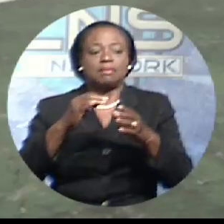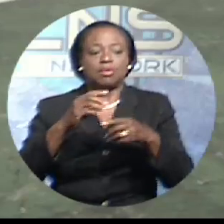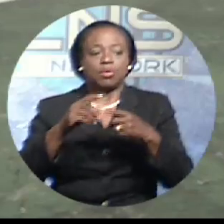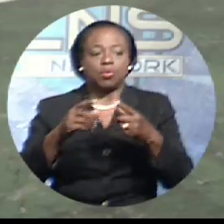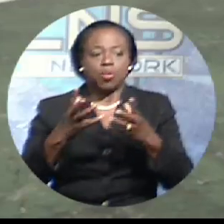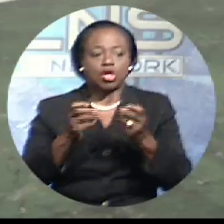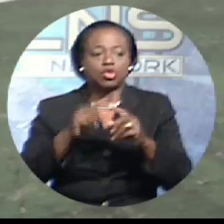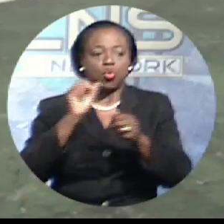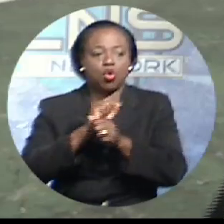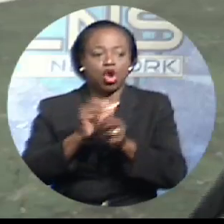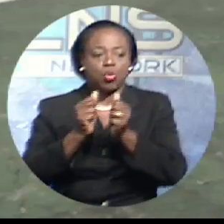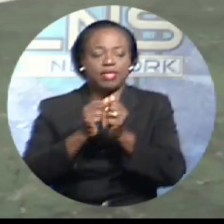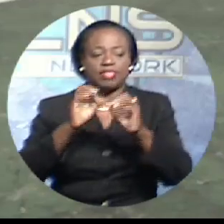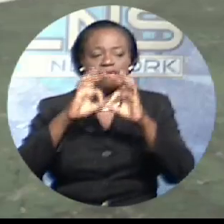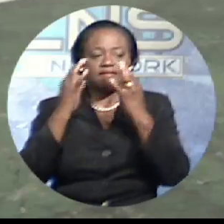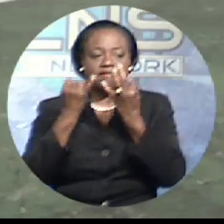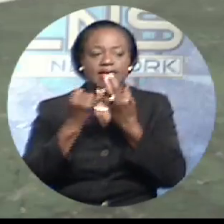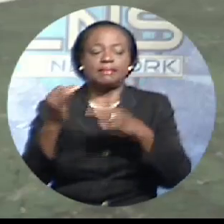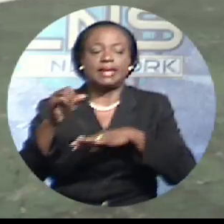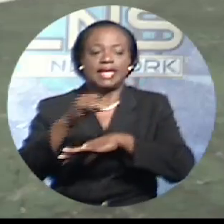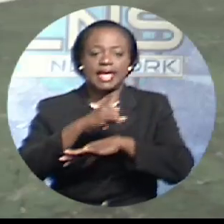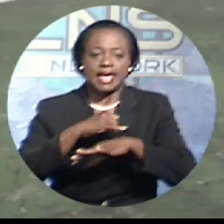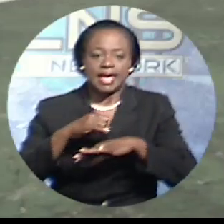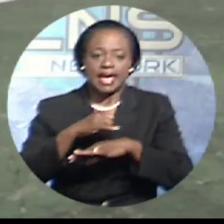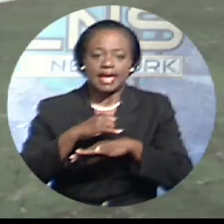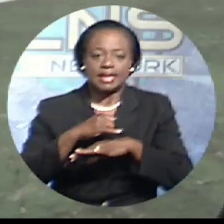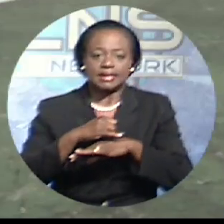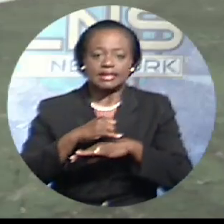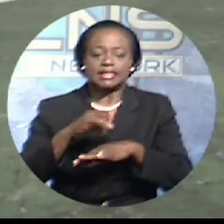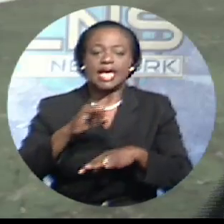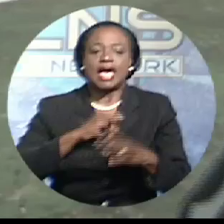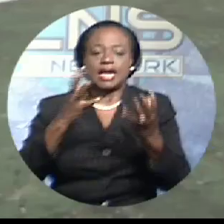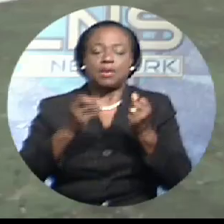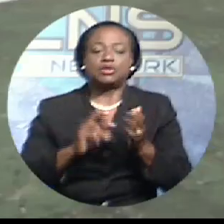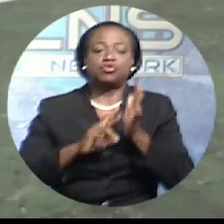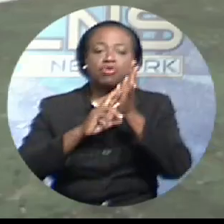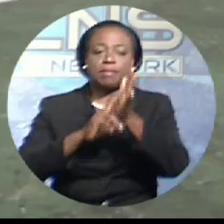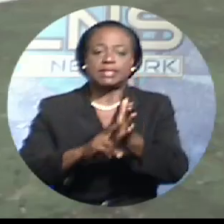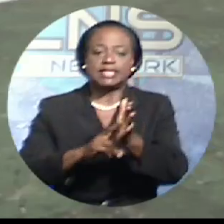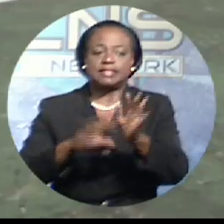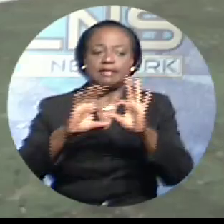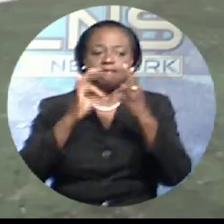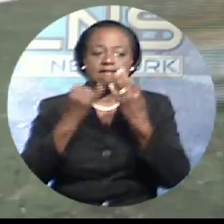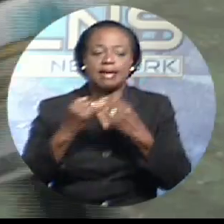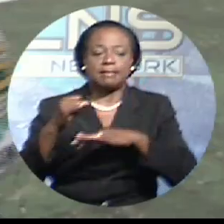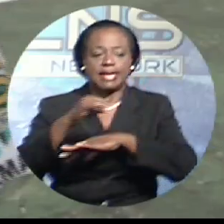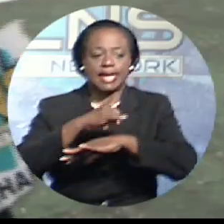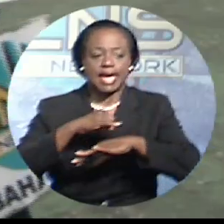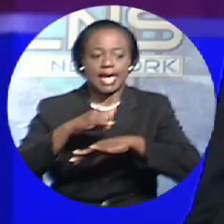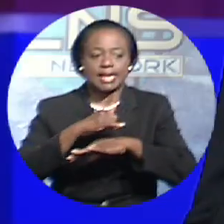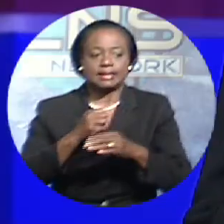Family Islands, and I would prefer representing Family Islands to any tournament they have.